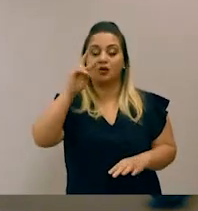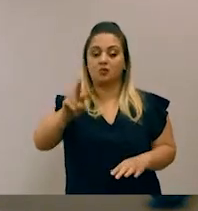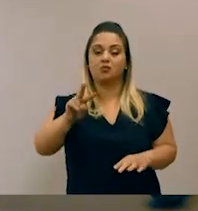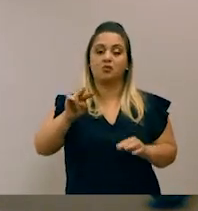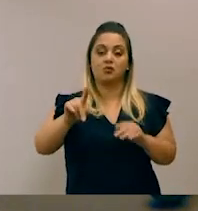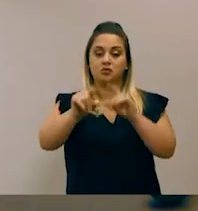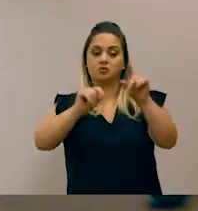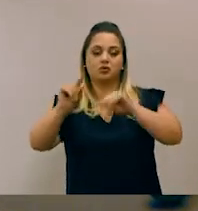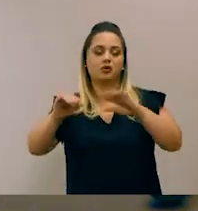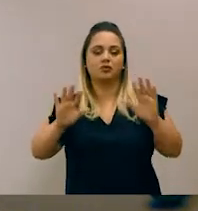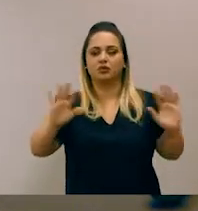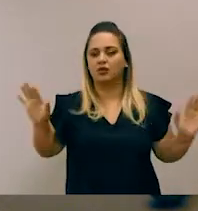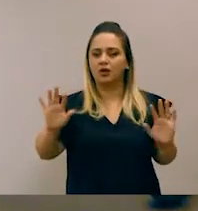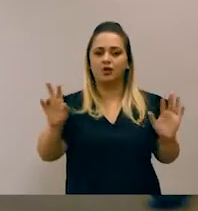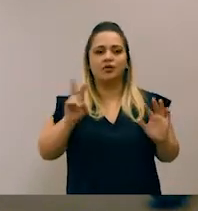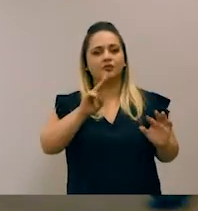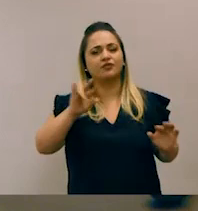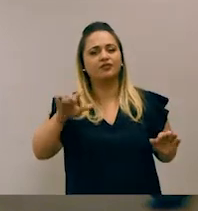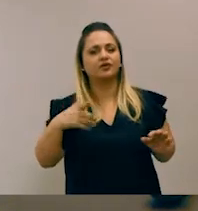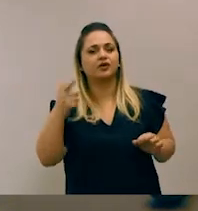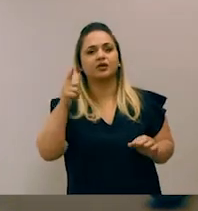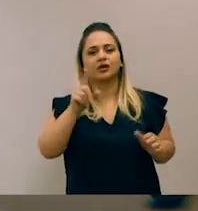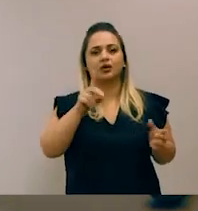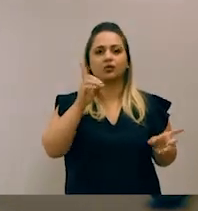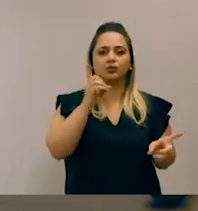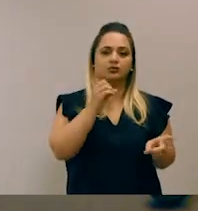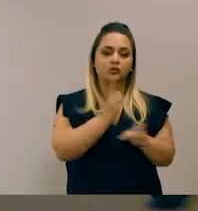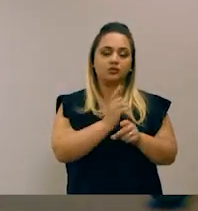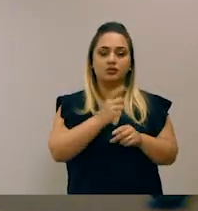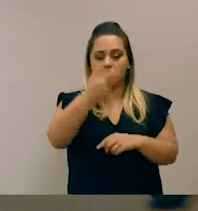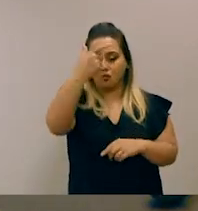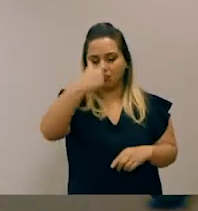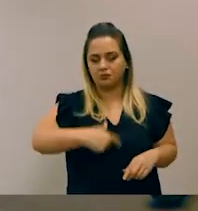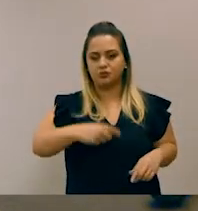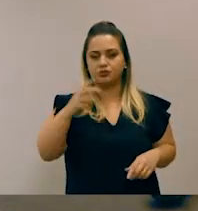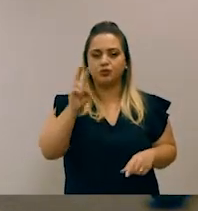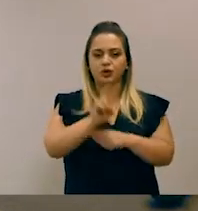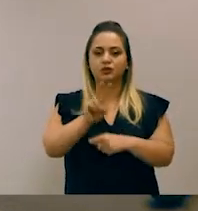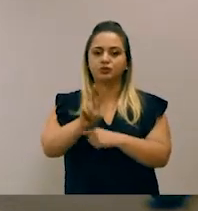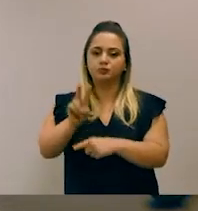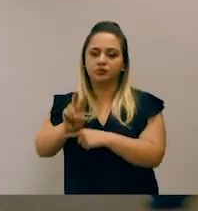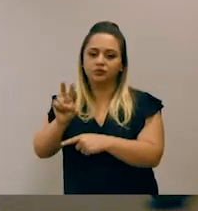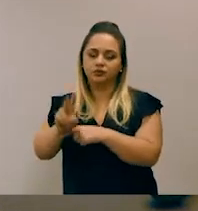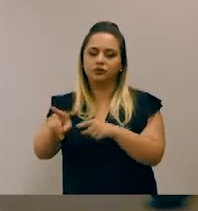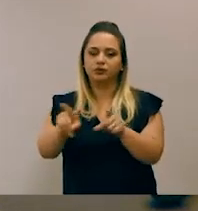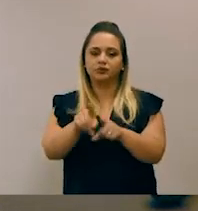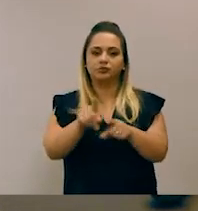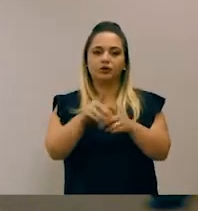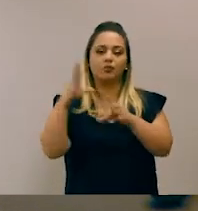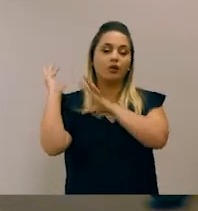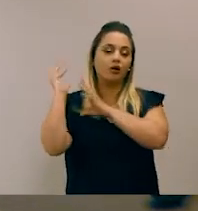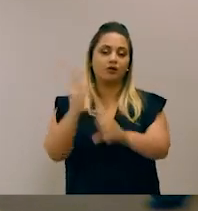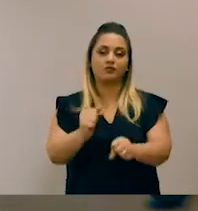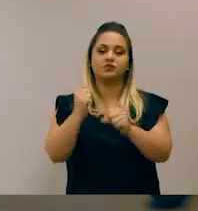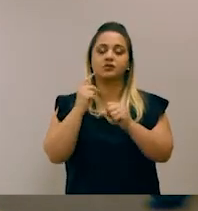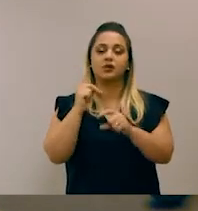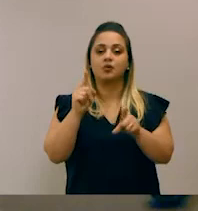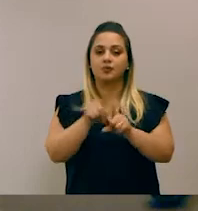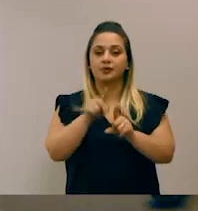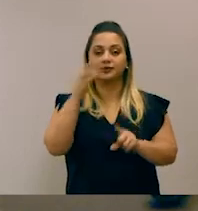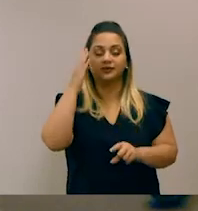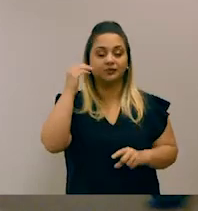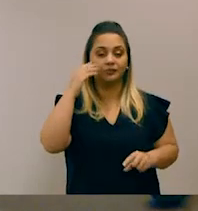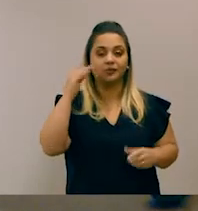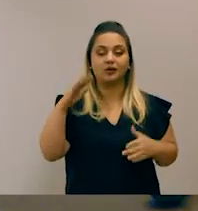yes or no. It will happen in with a curing and a revision, and depending on the degree